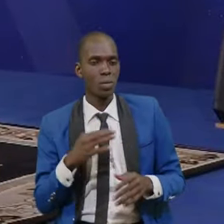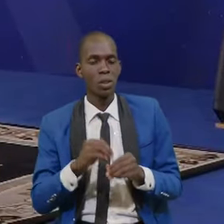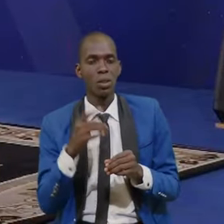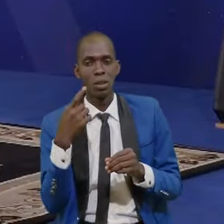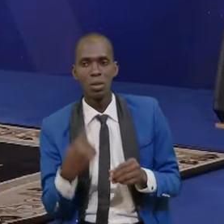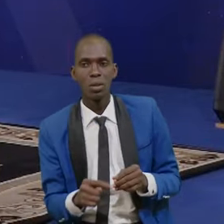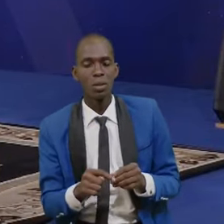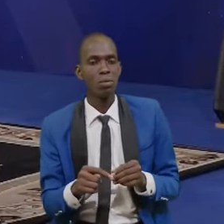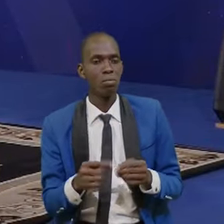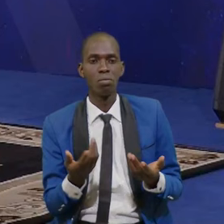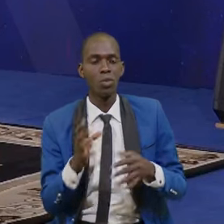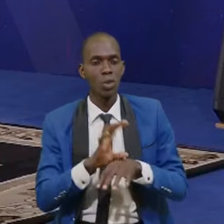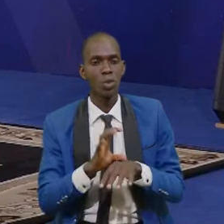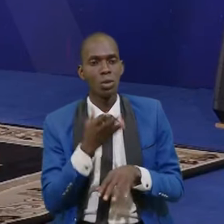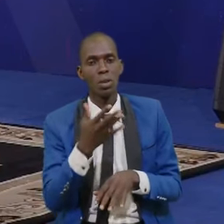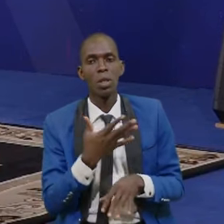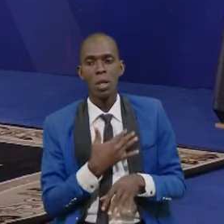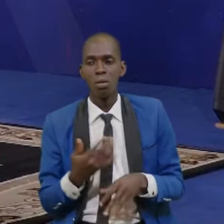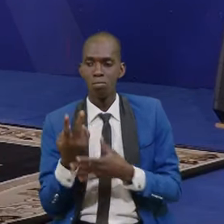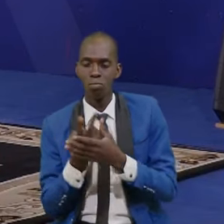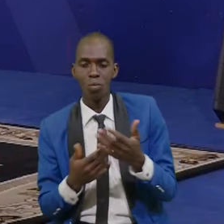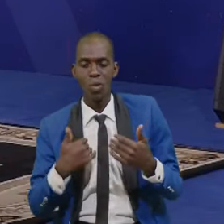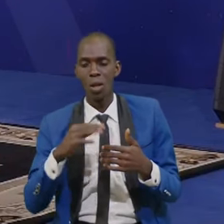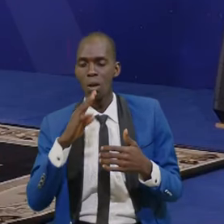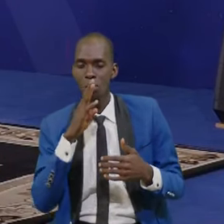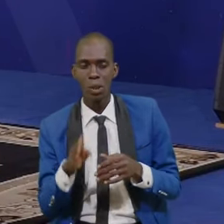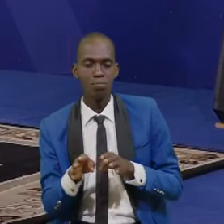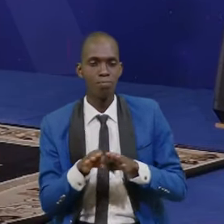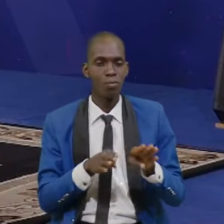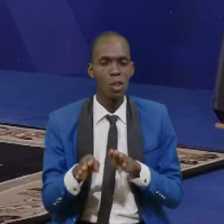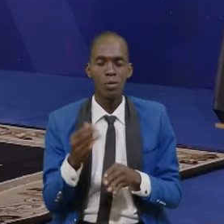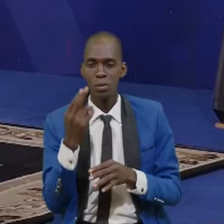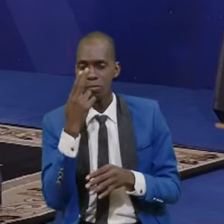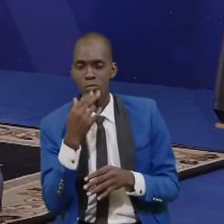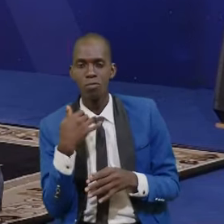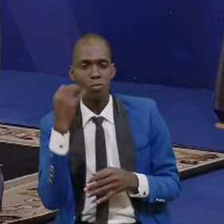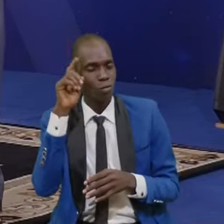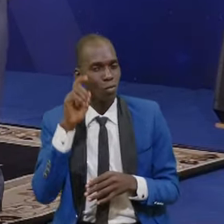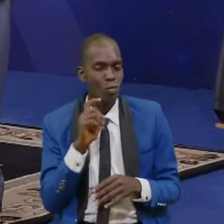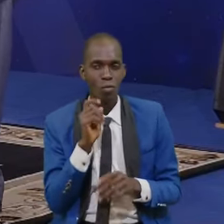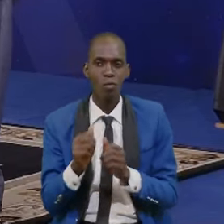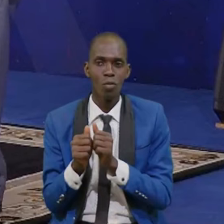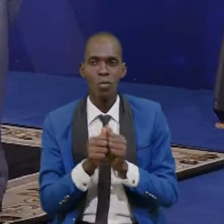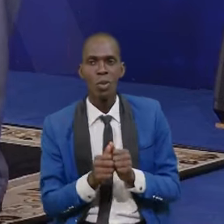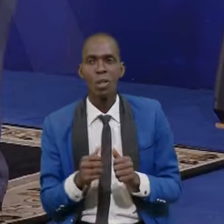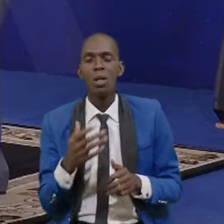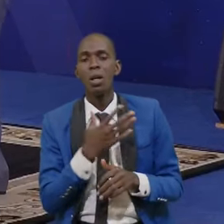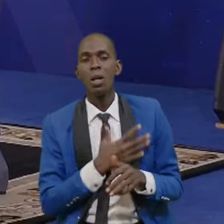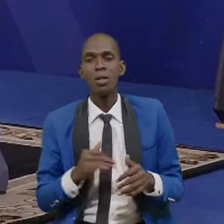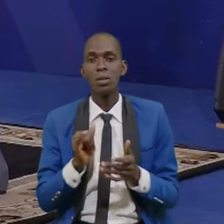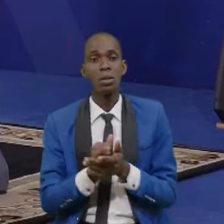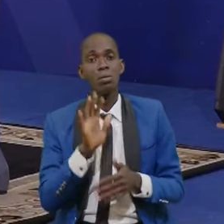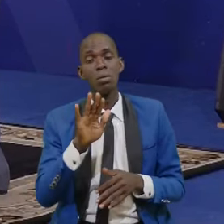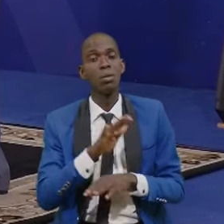up together, and they want to declare openly, lady, don't judge me, I'm still a preacher, I'm still a pastor, I'm still a